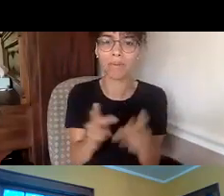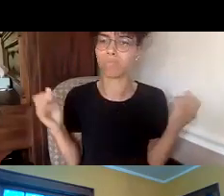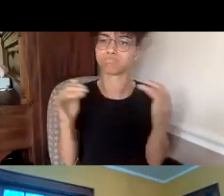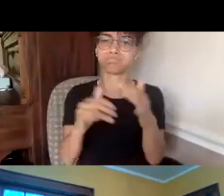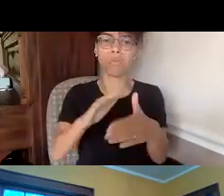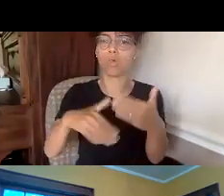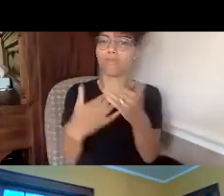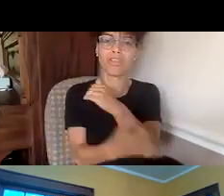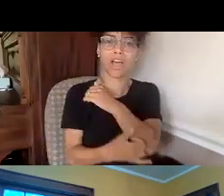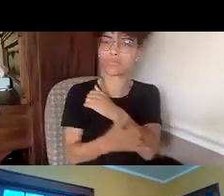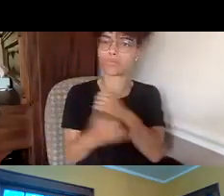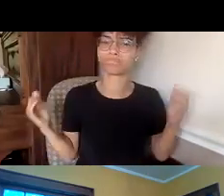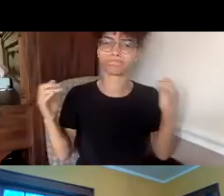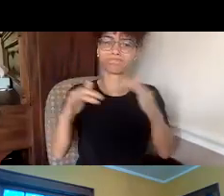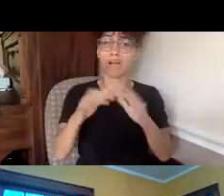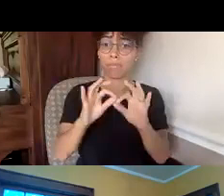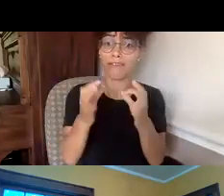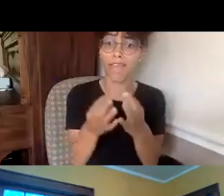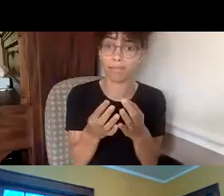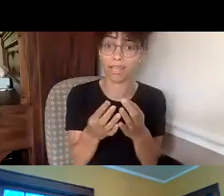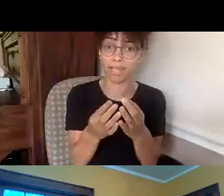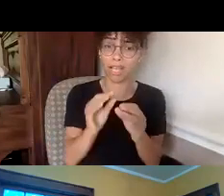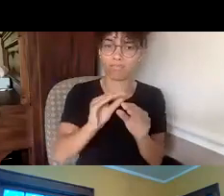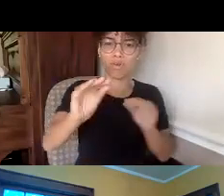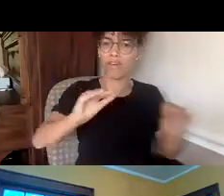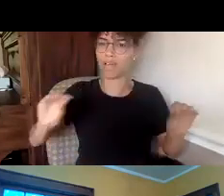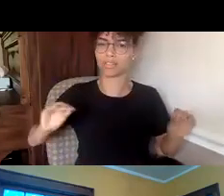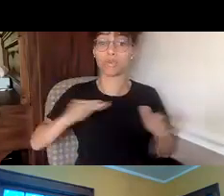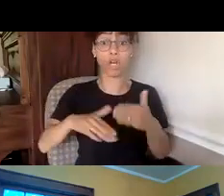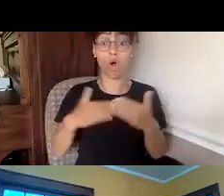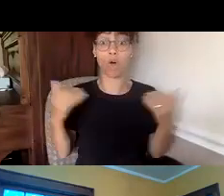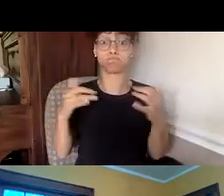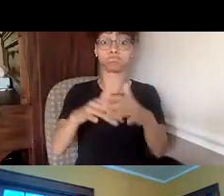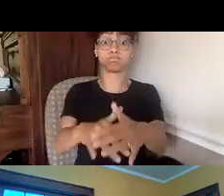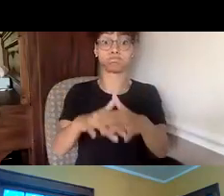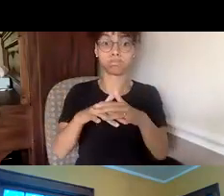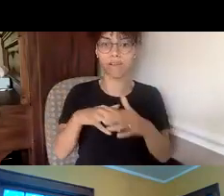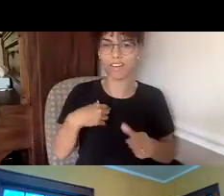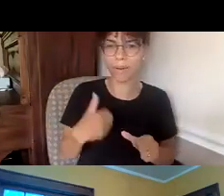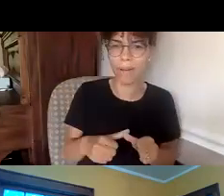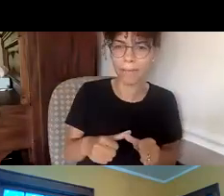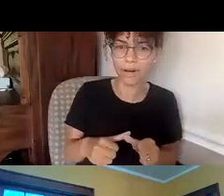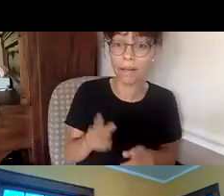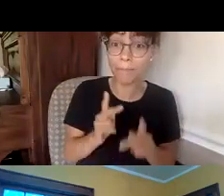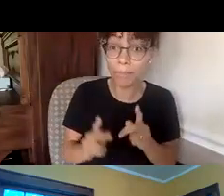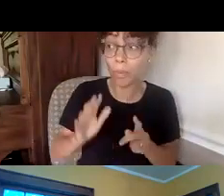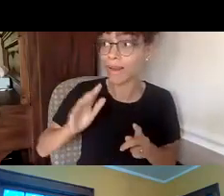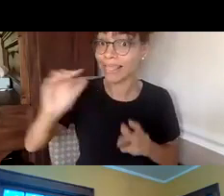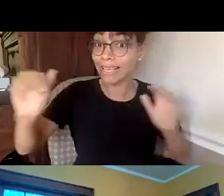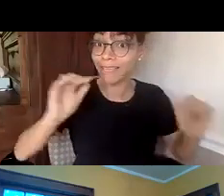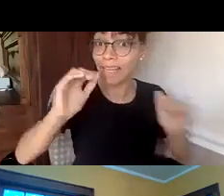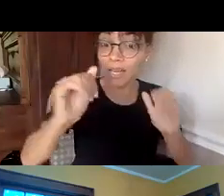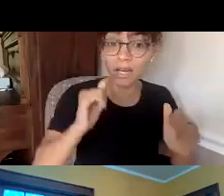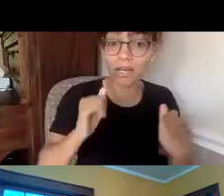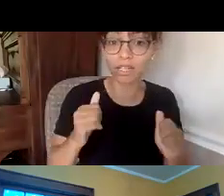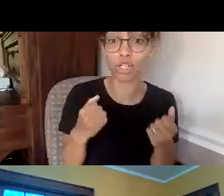over the country. My family had spread out at that point. They would come in from all over the country. And I remember as people were leaving and driving back to what